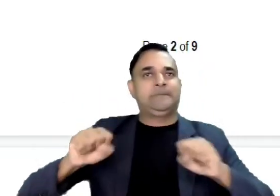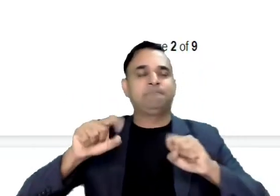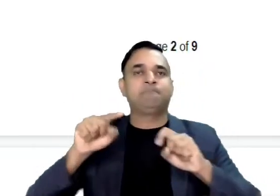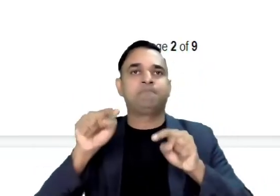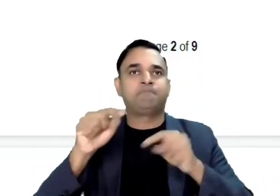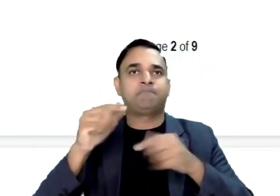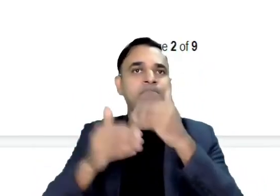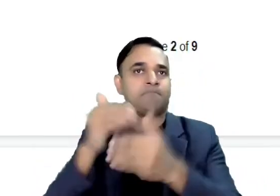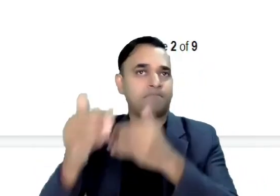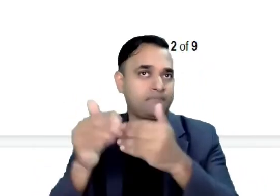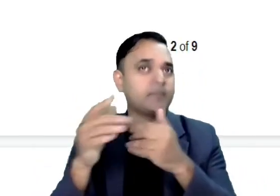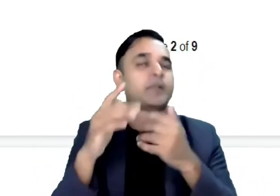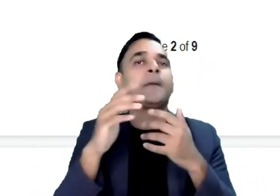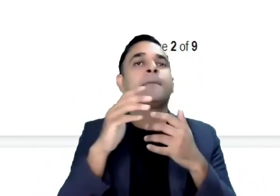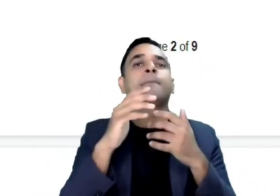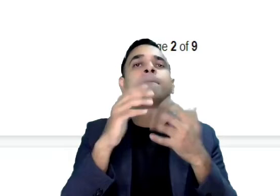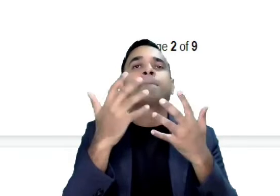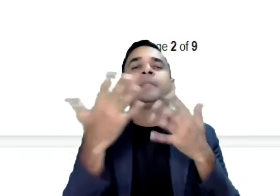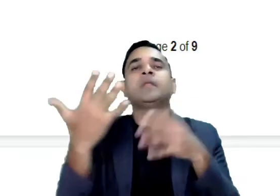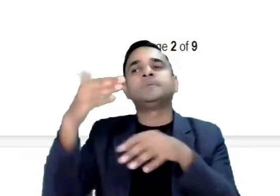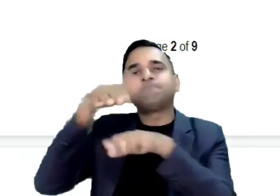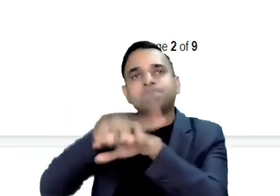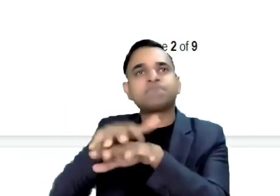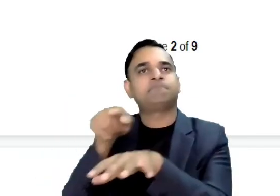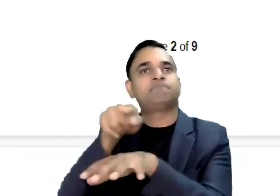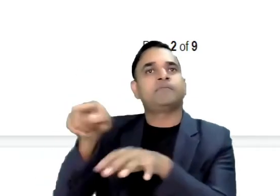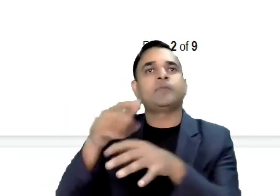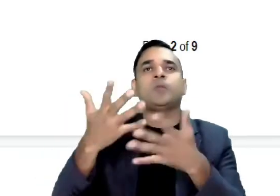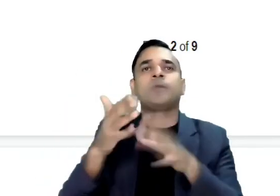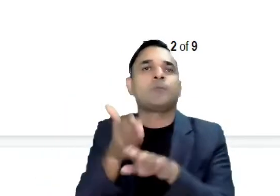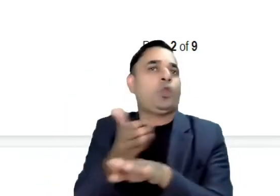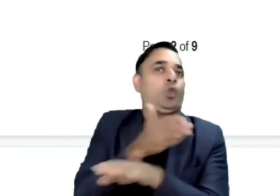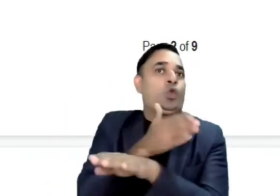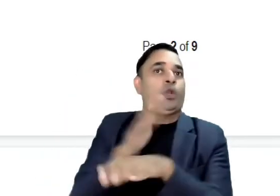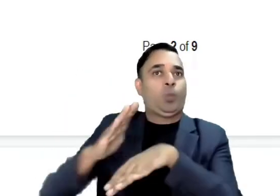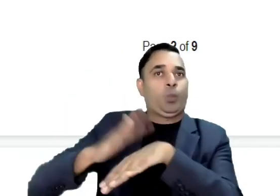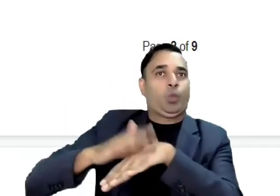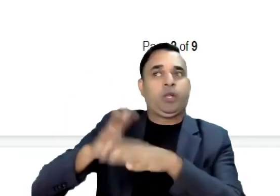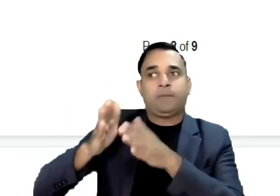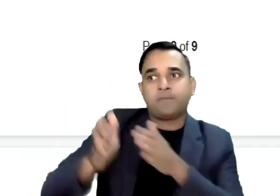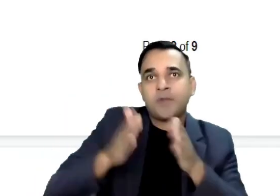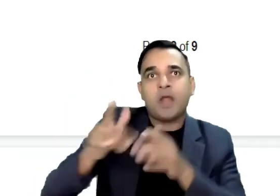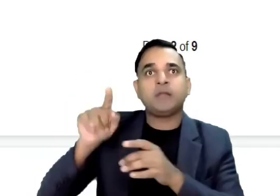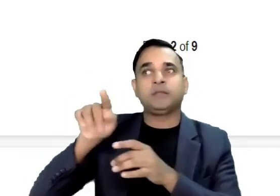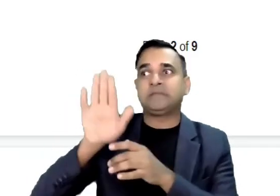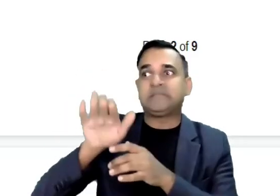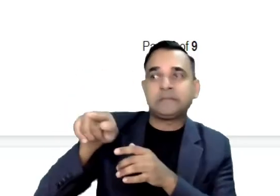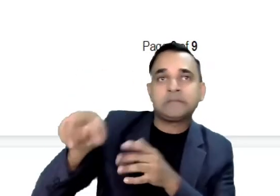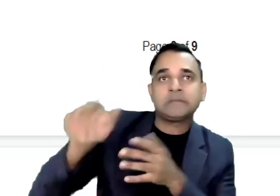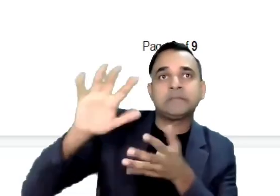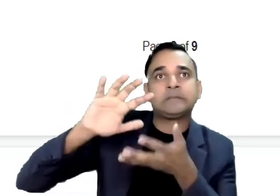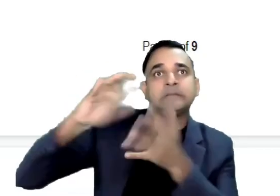the implementation of the Sendai Framework for Disaster Risk Reduction 2015 to 2030 in Africa, while the continent continues to grapple with